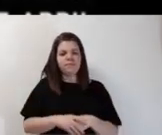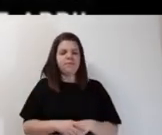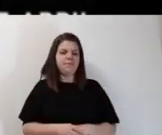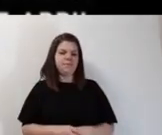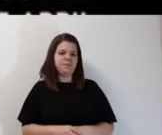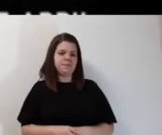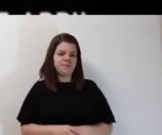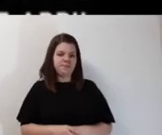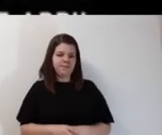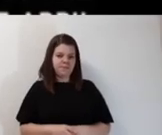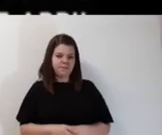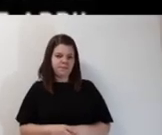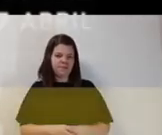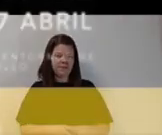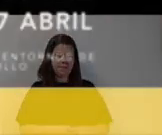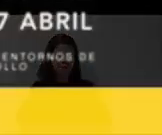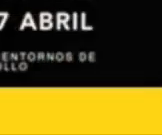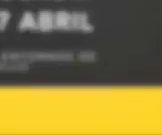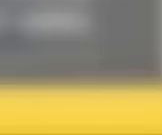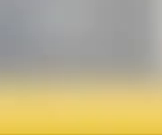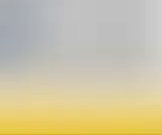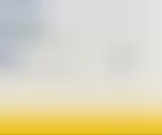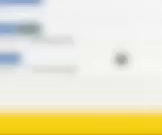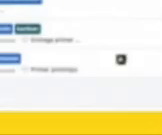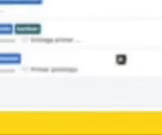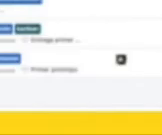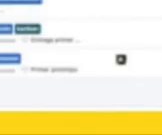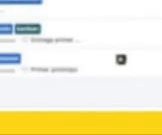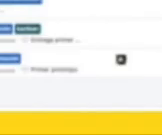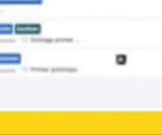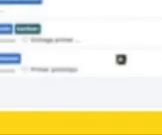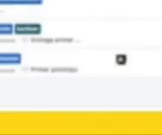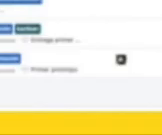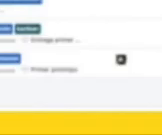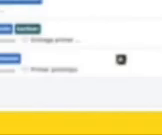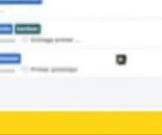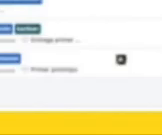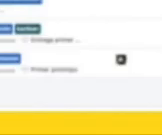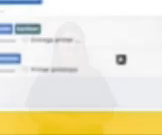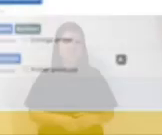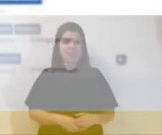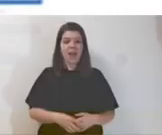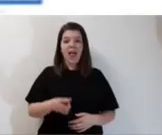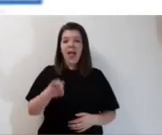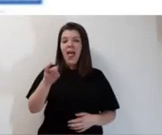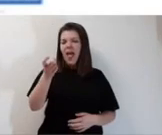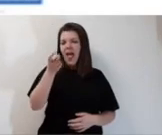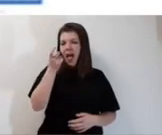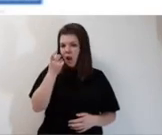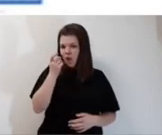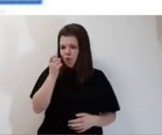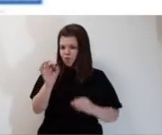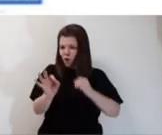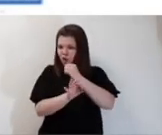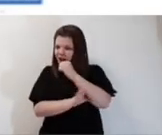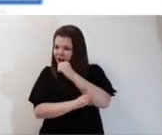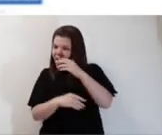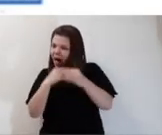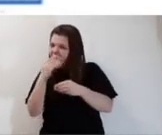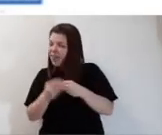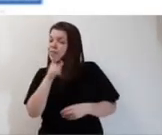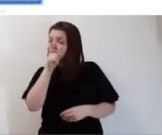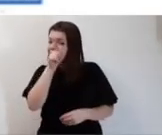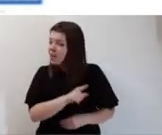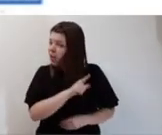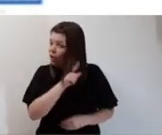the real client requirements to develop our. What about the students? Did they follow the issues? Here is the most